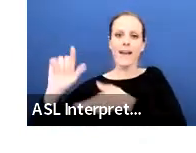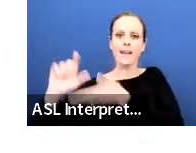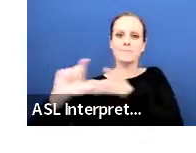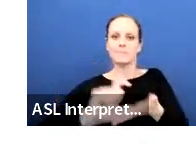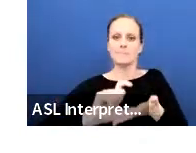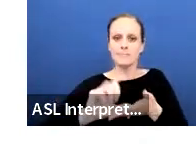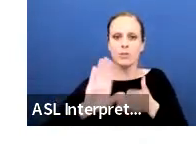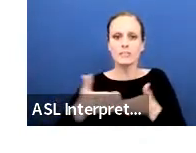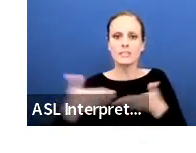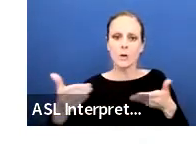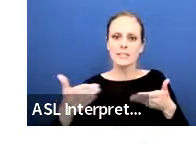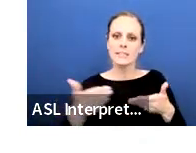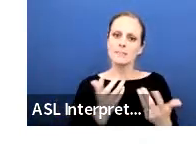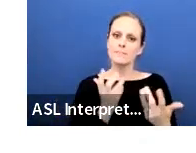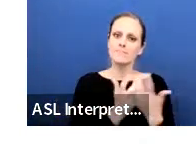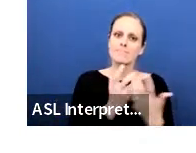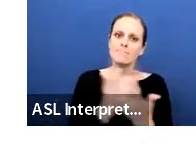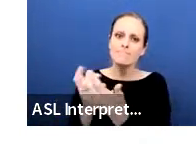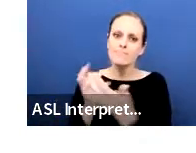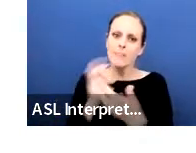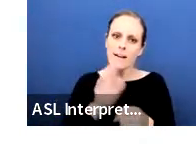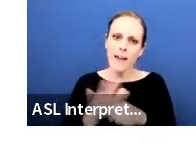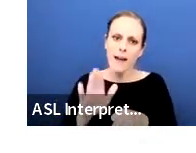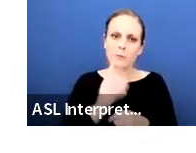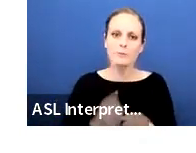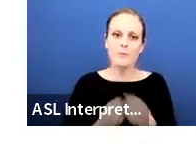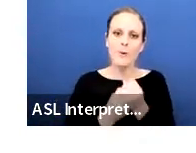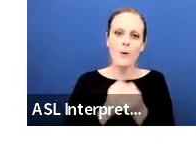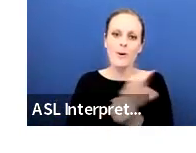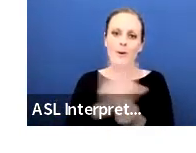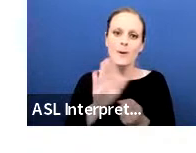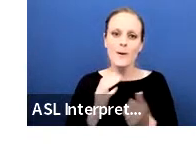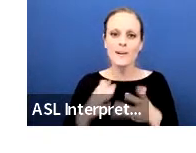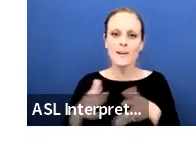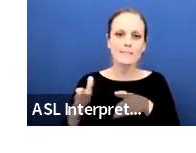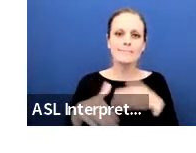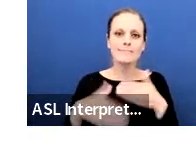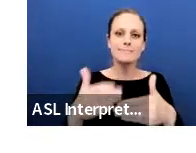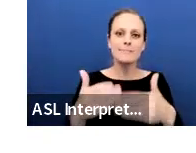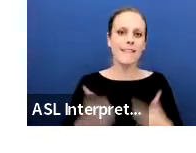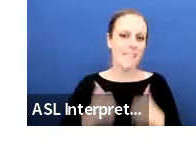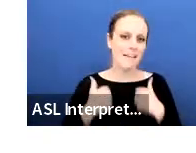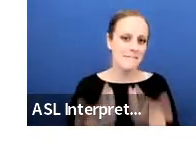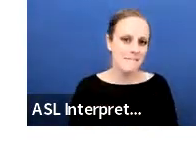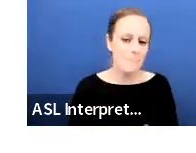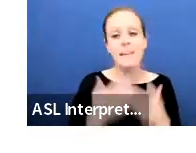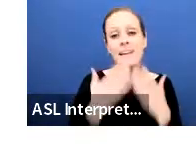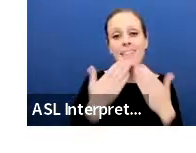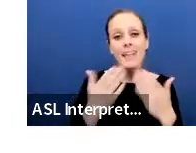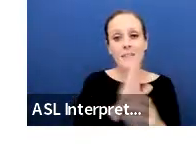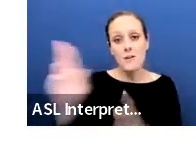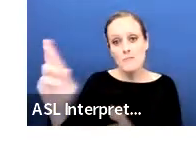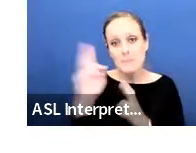support your way of life. Thank you for your respect and attention. I appreciate your time.